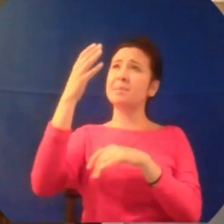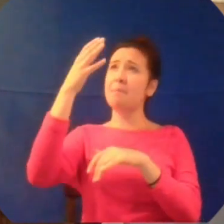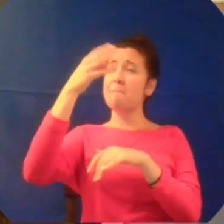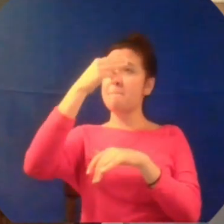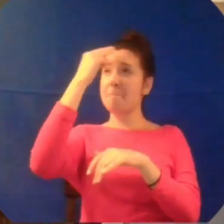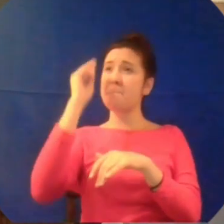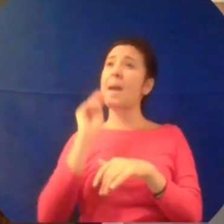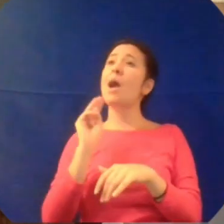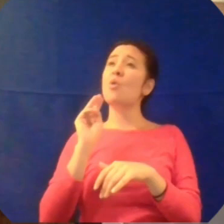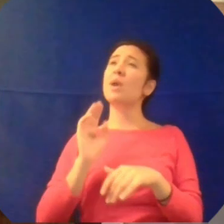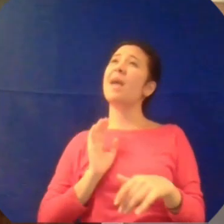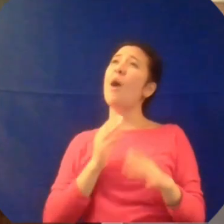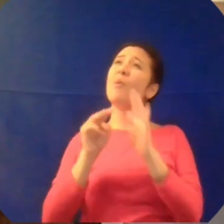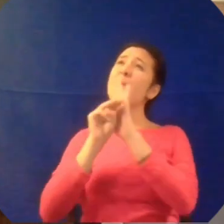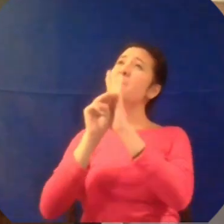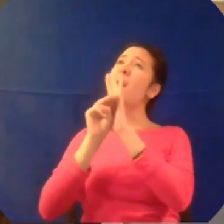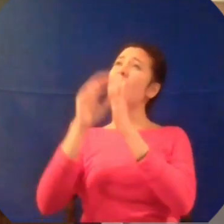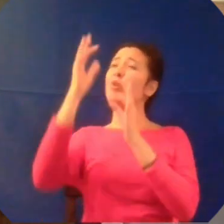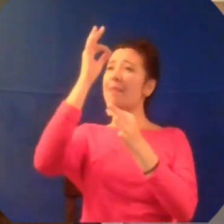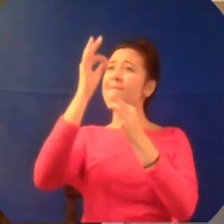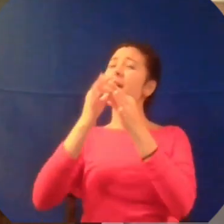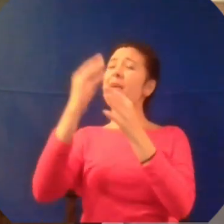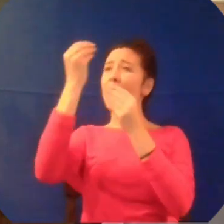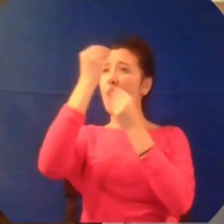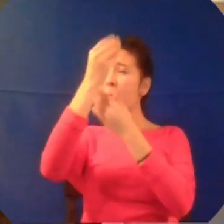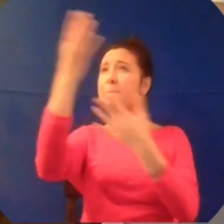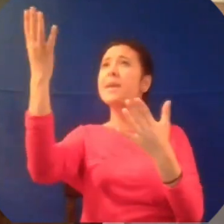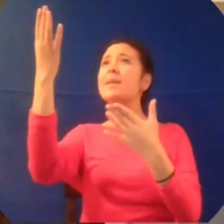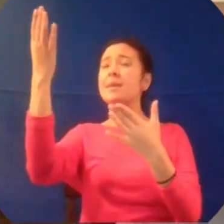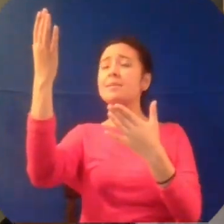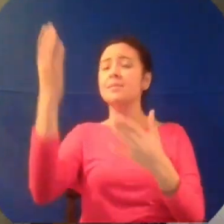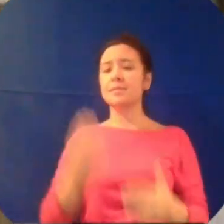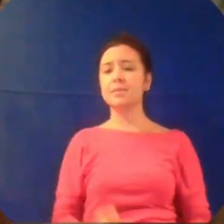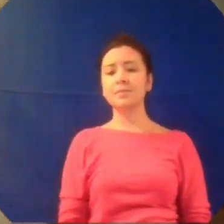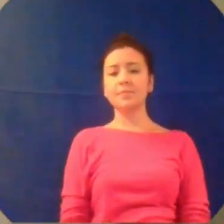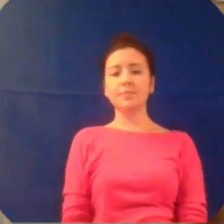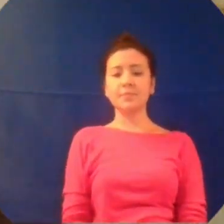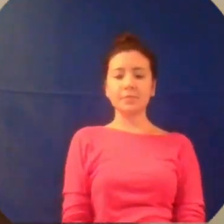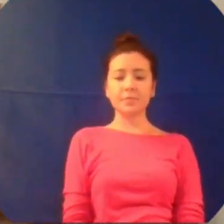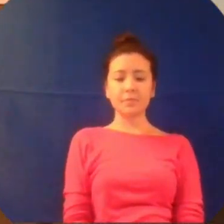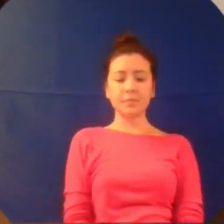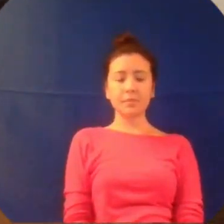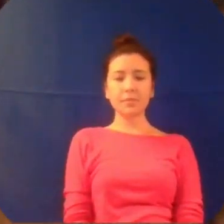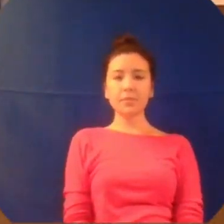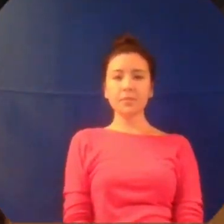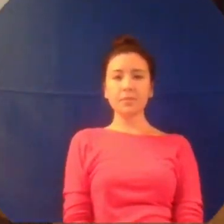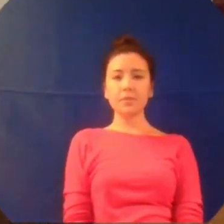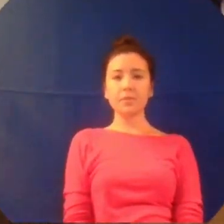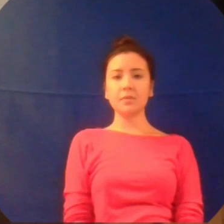as did Mary, our model of faith, obedience, and humility.